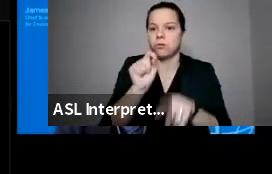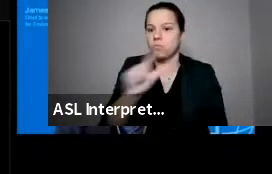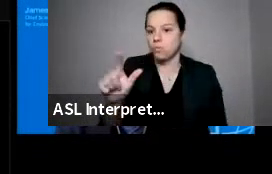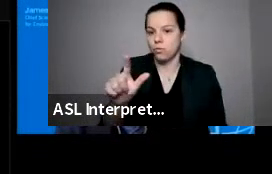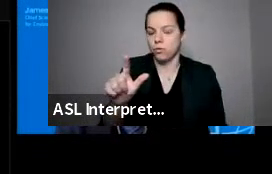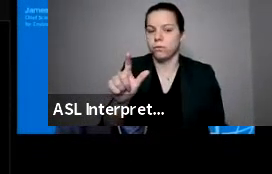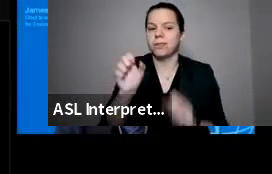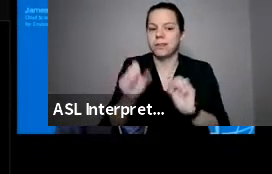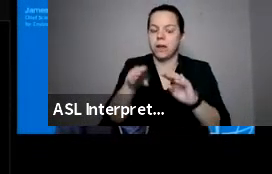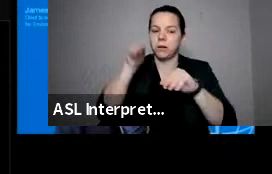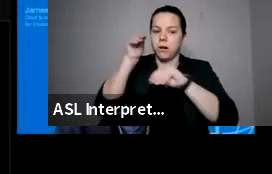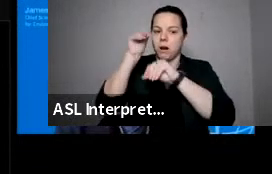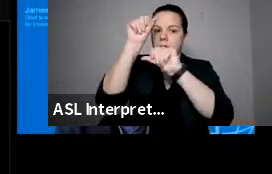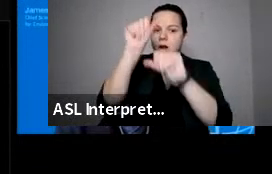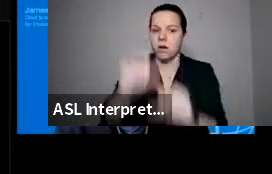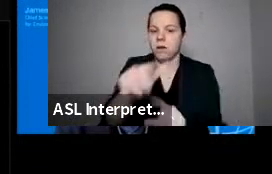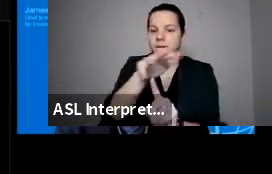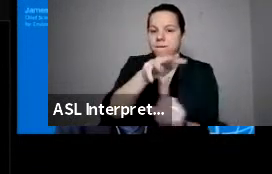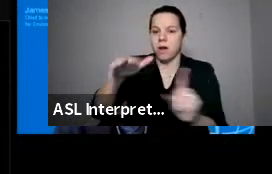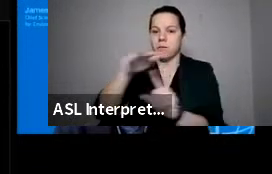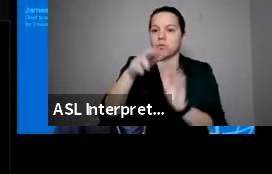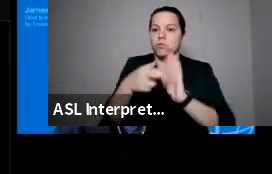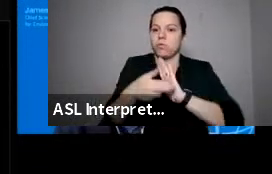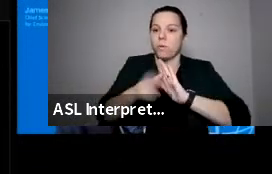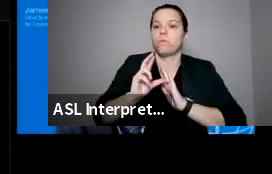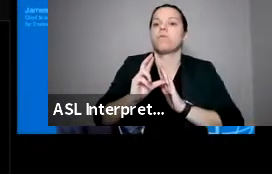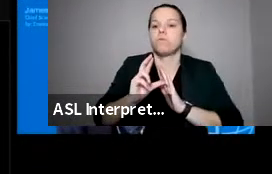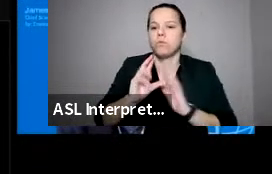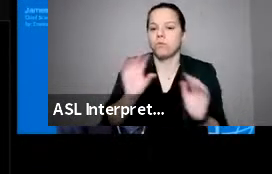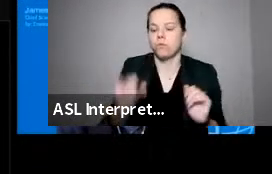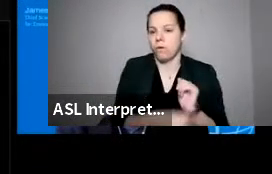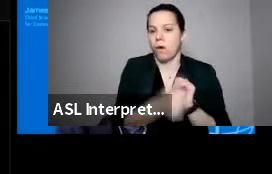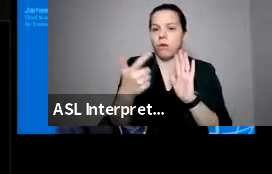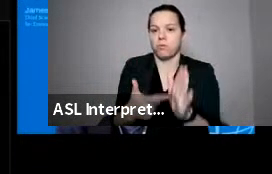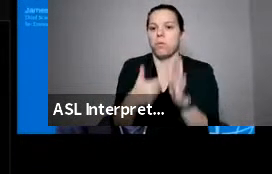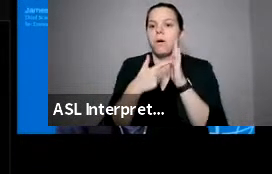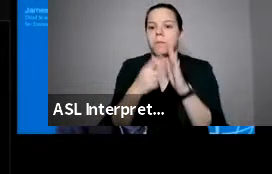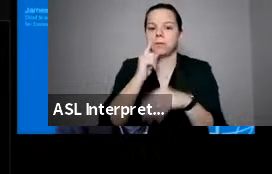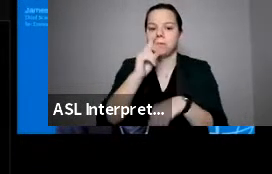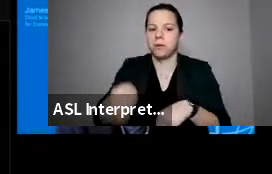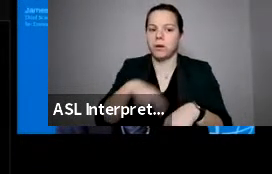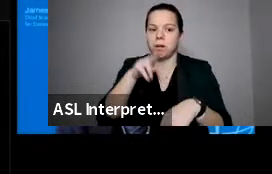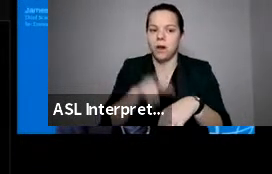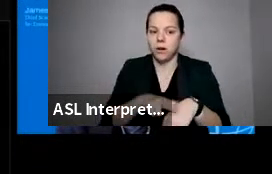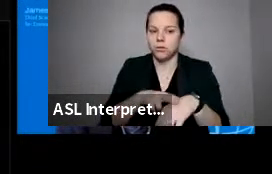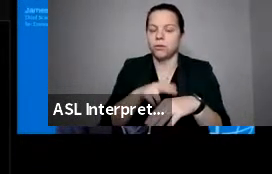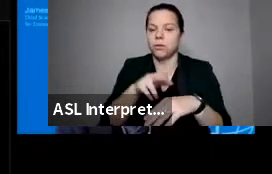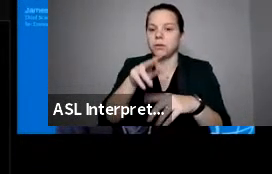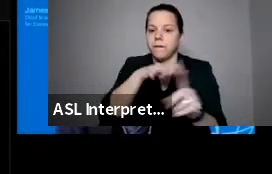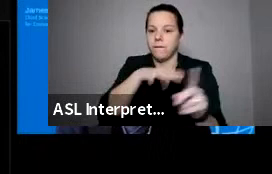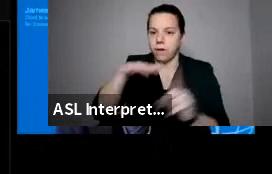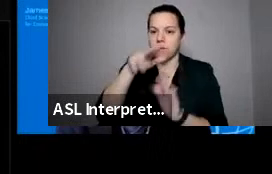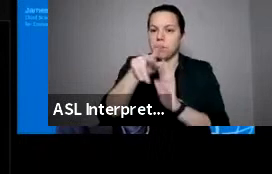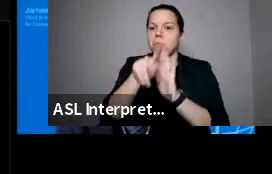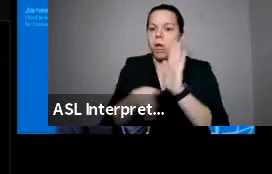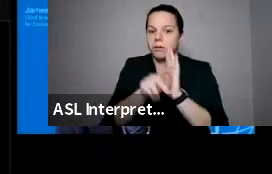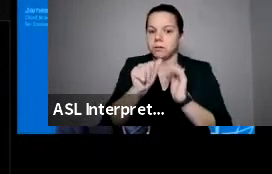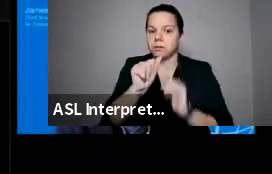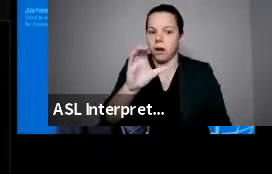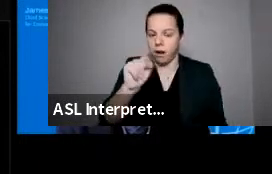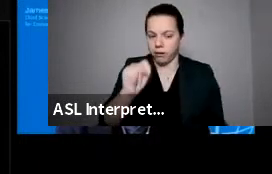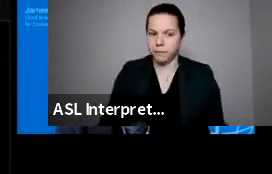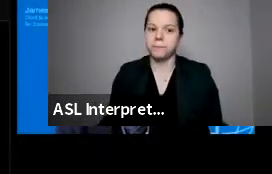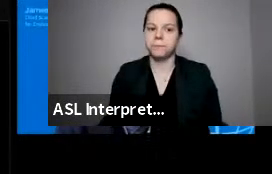streamline environmental reviews and other requirements under the National Environmental Policy Act. We're